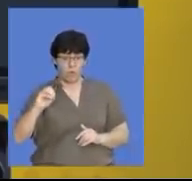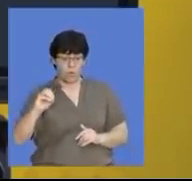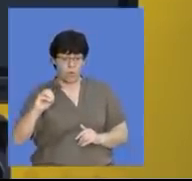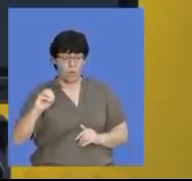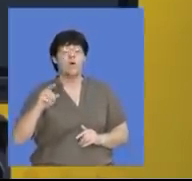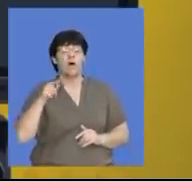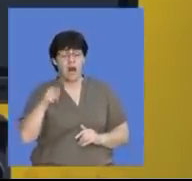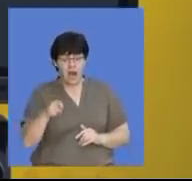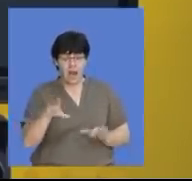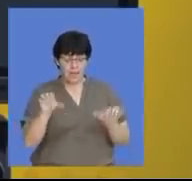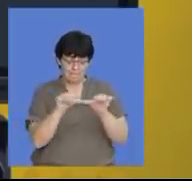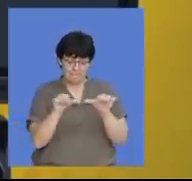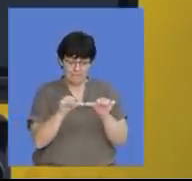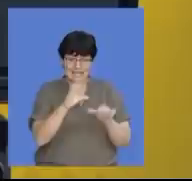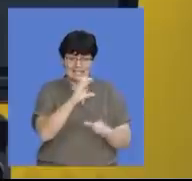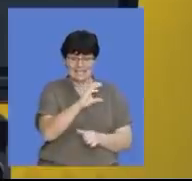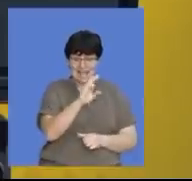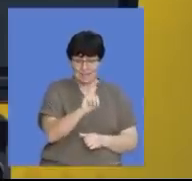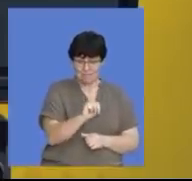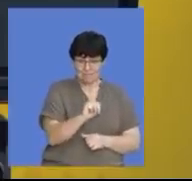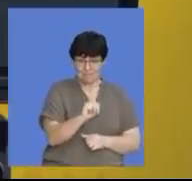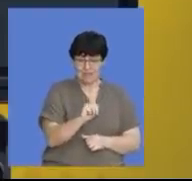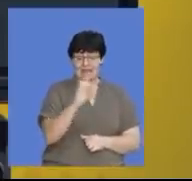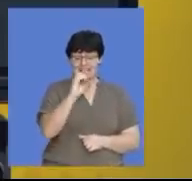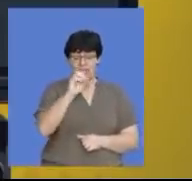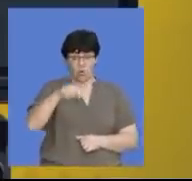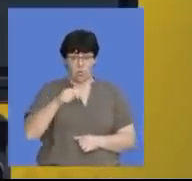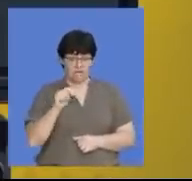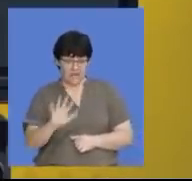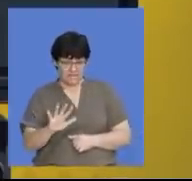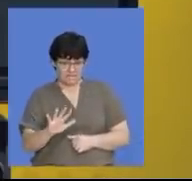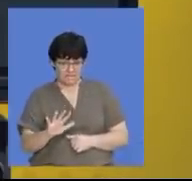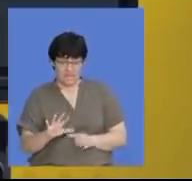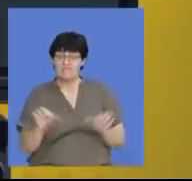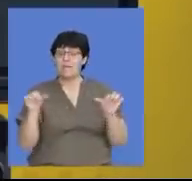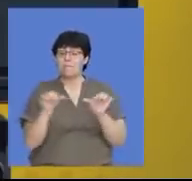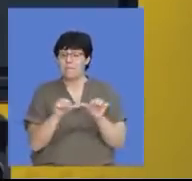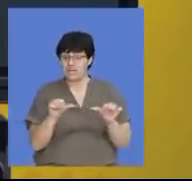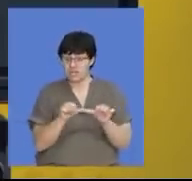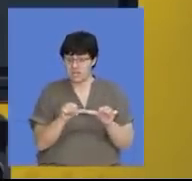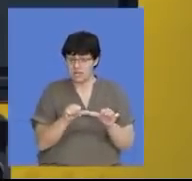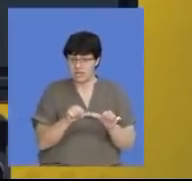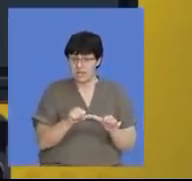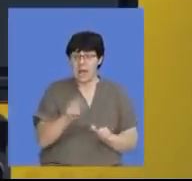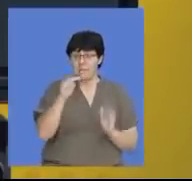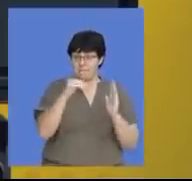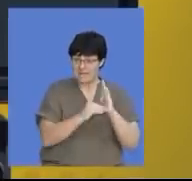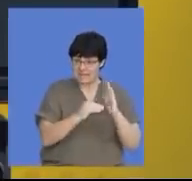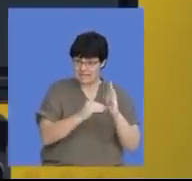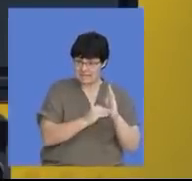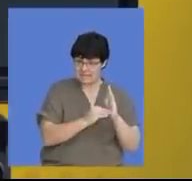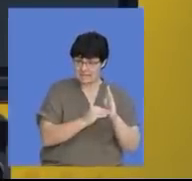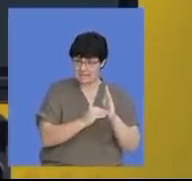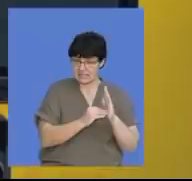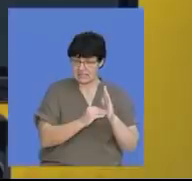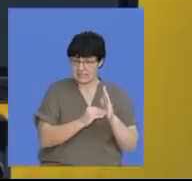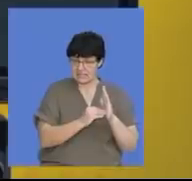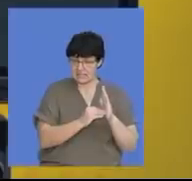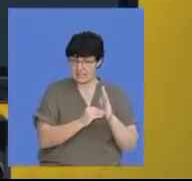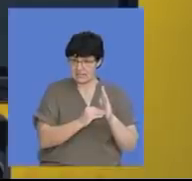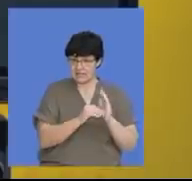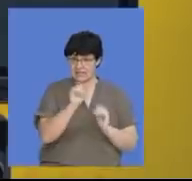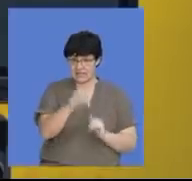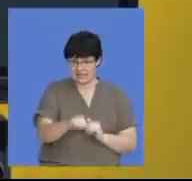measurements are in centimeters, it's 0.5. If your measurements are in meters,